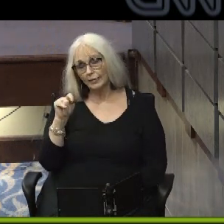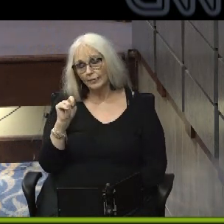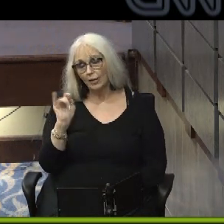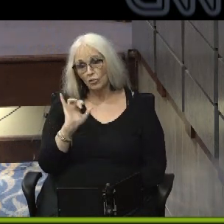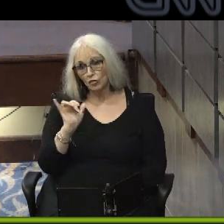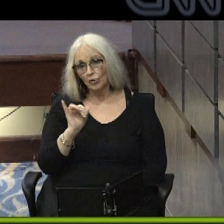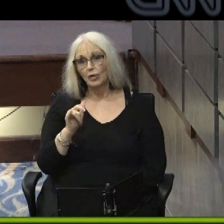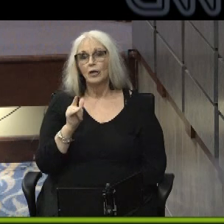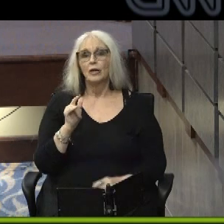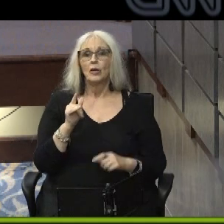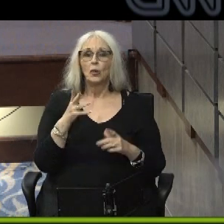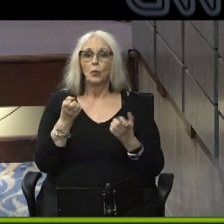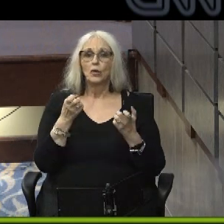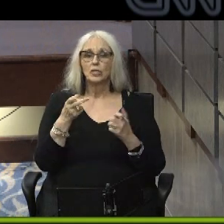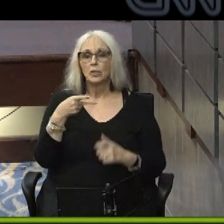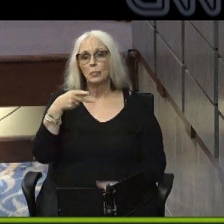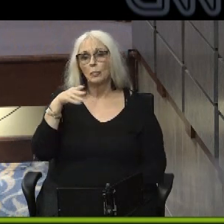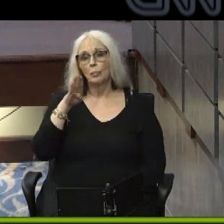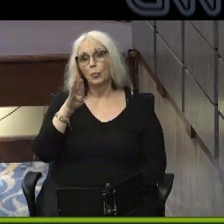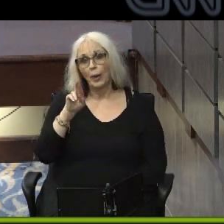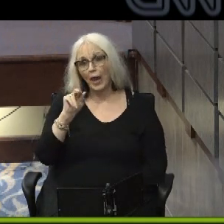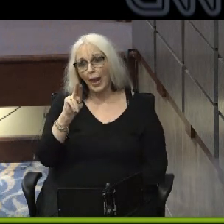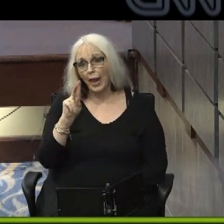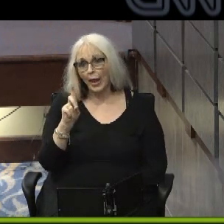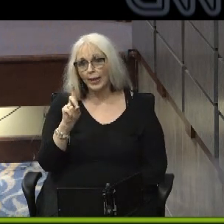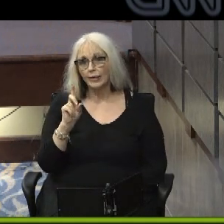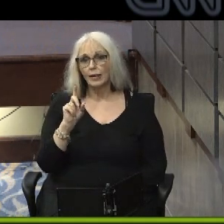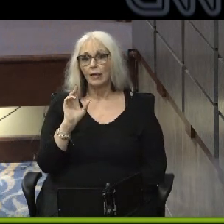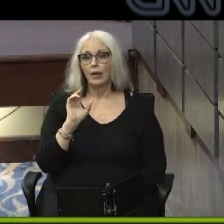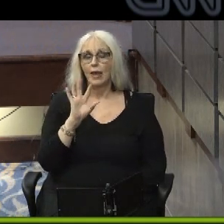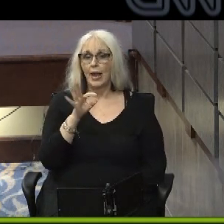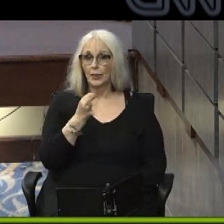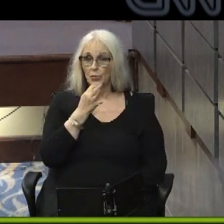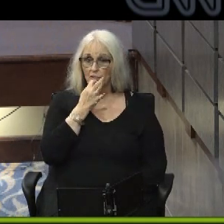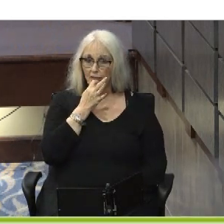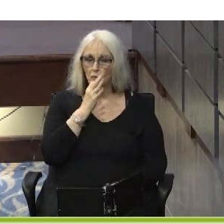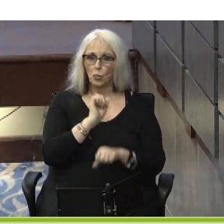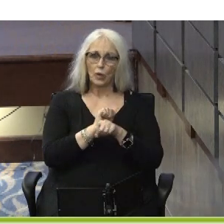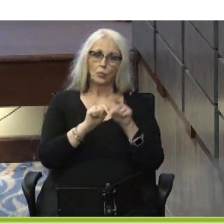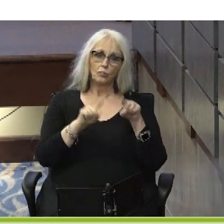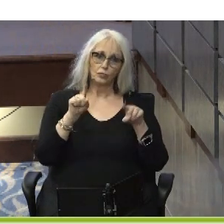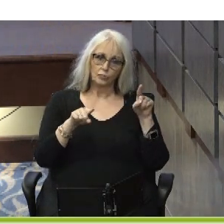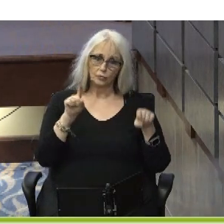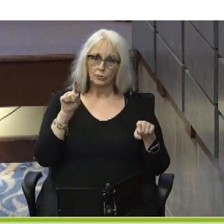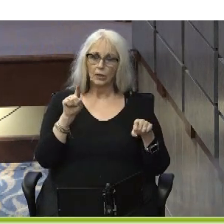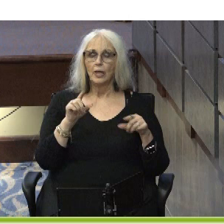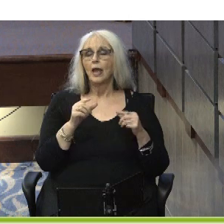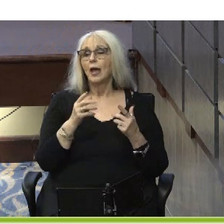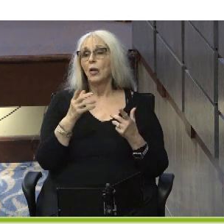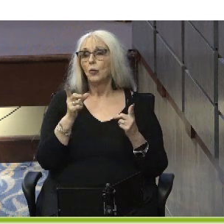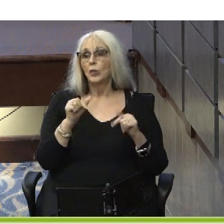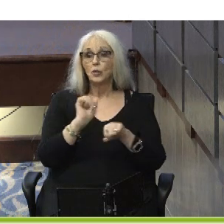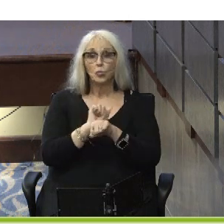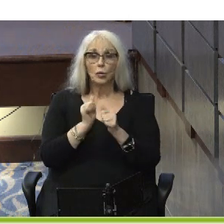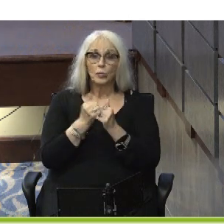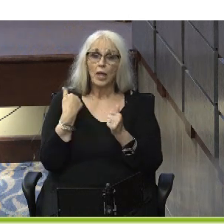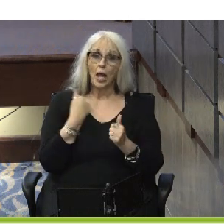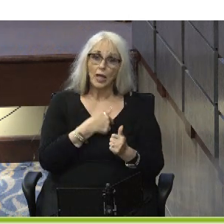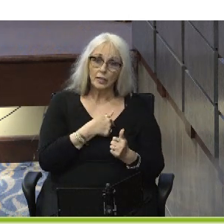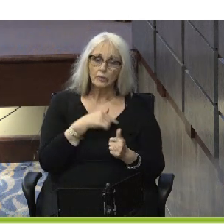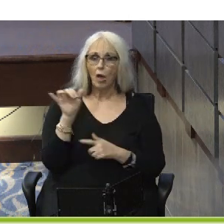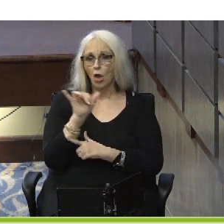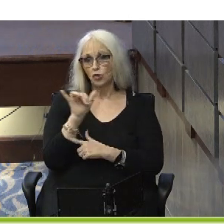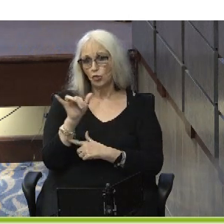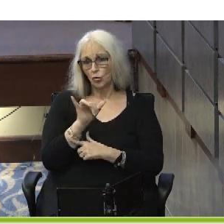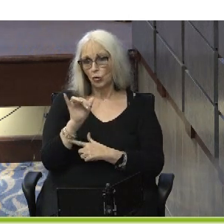We hope to bring our expertise working with all these different brands to our project here. And when you work with us, you'll also be working with our